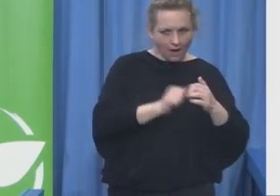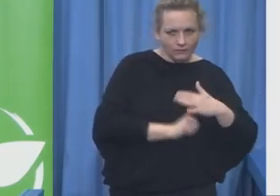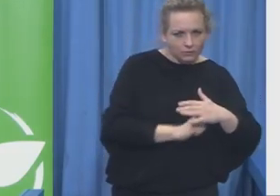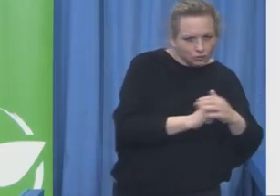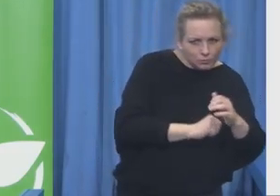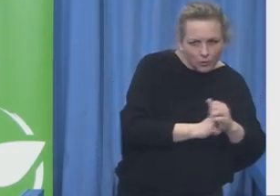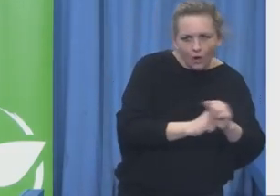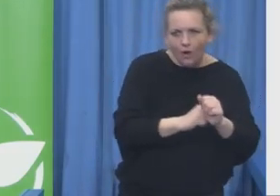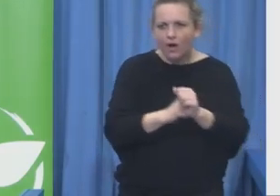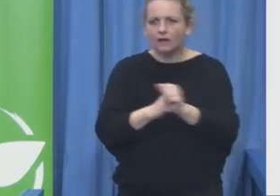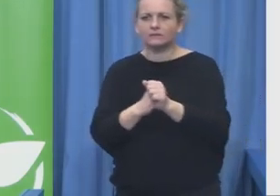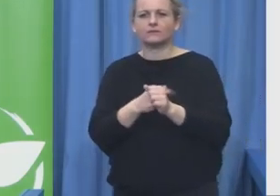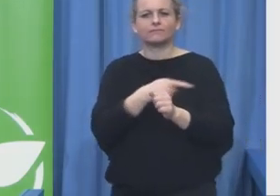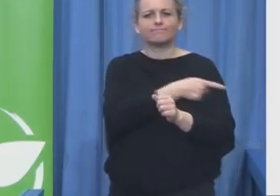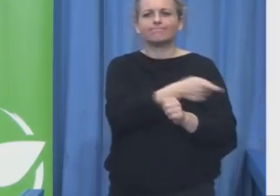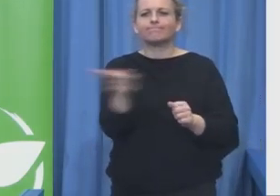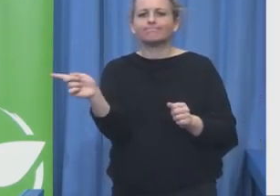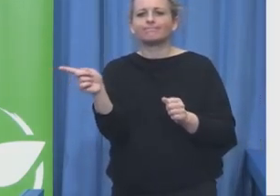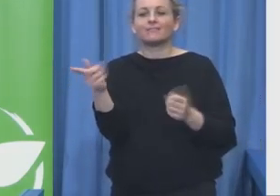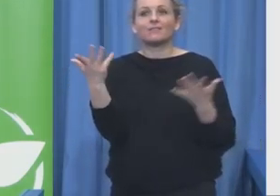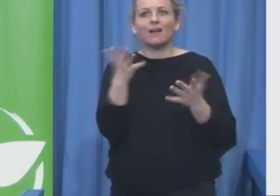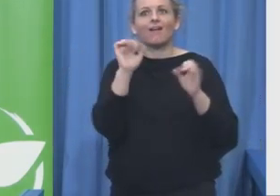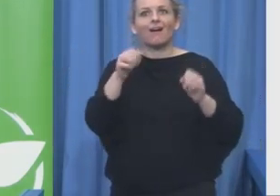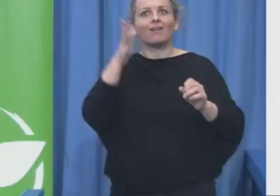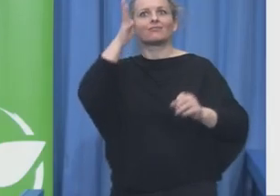which so